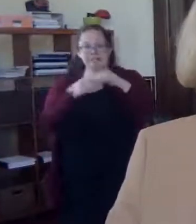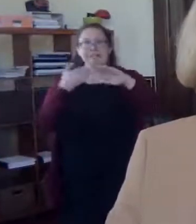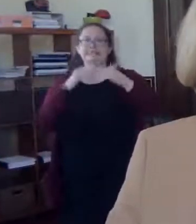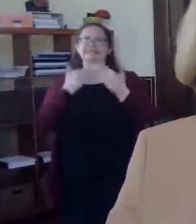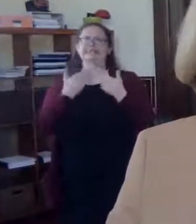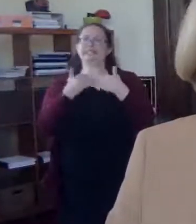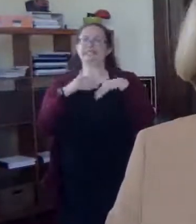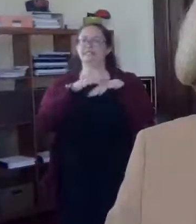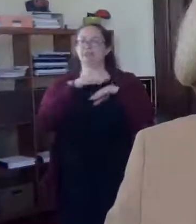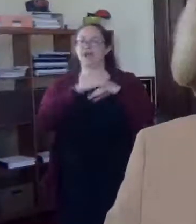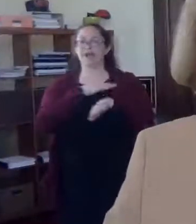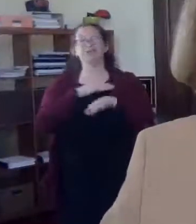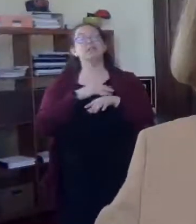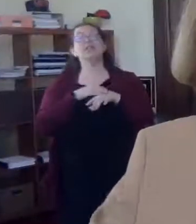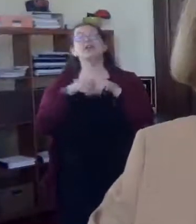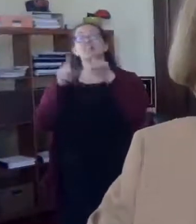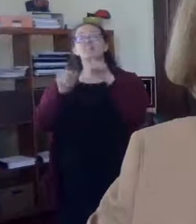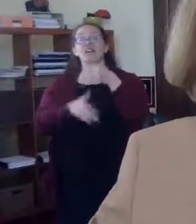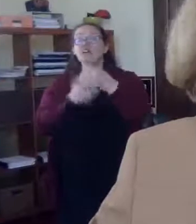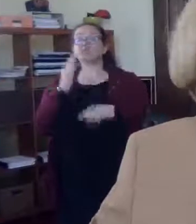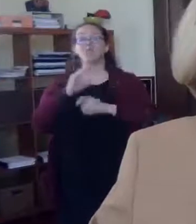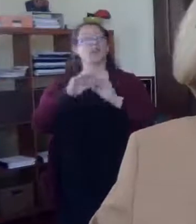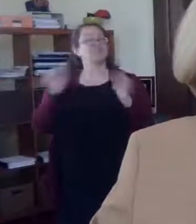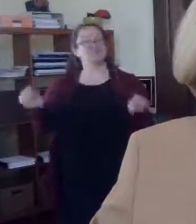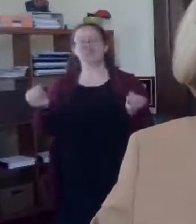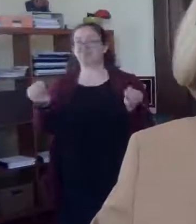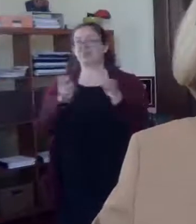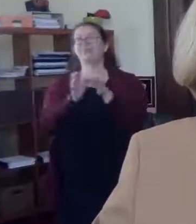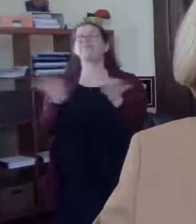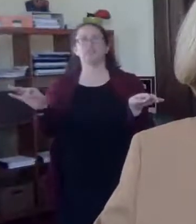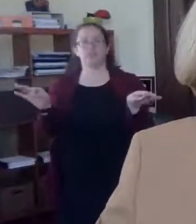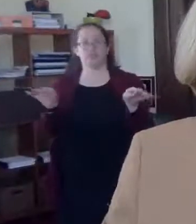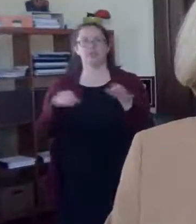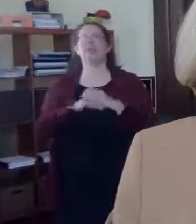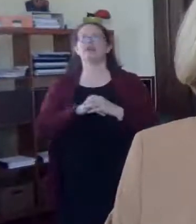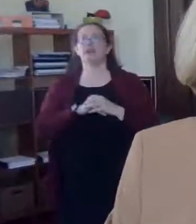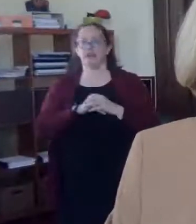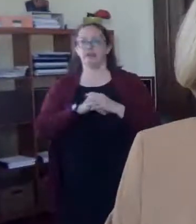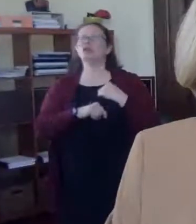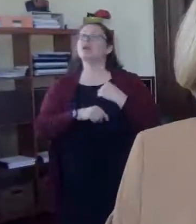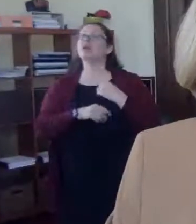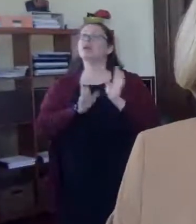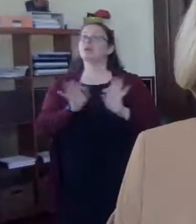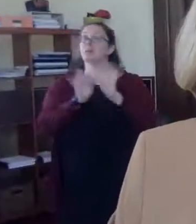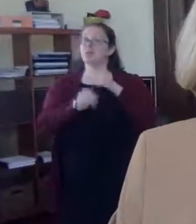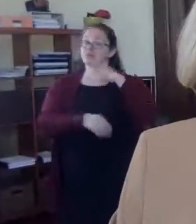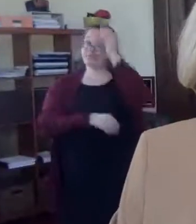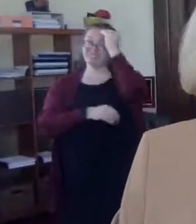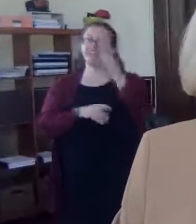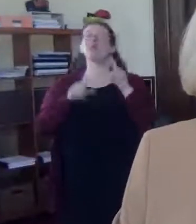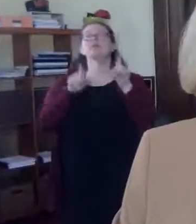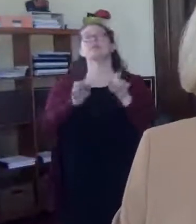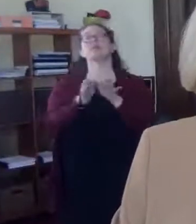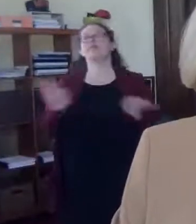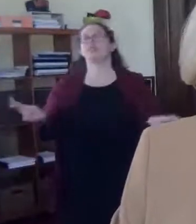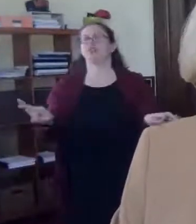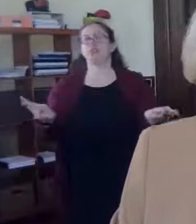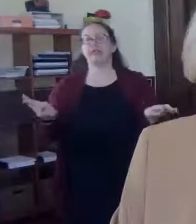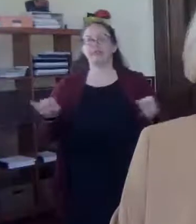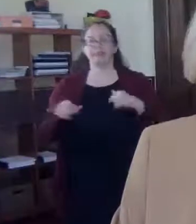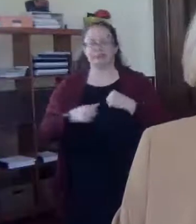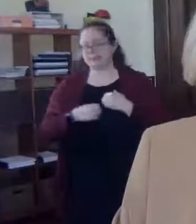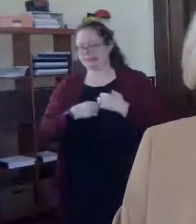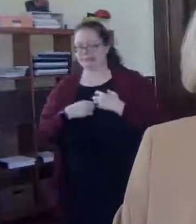easy access. These tests are free. I should be careful to say that again, that these tests are free, so you don't have to